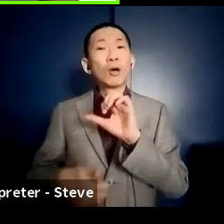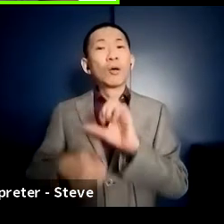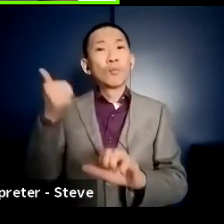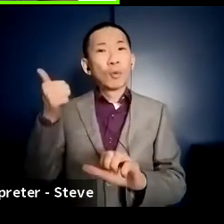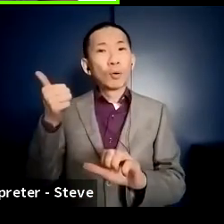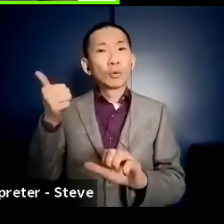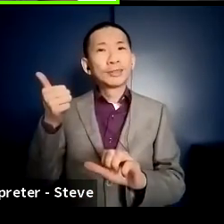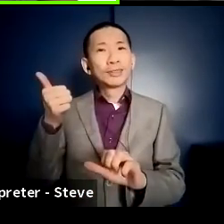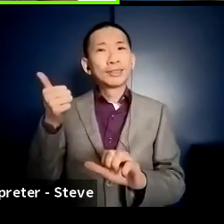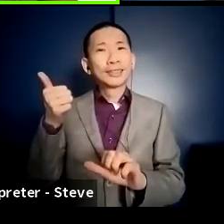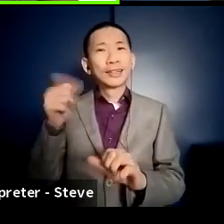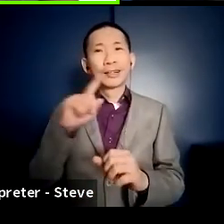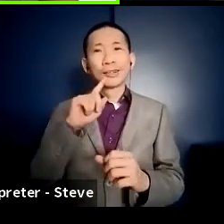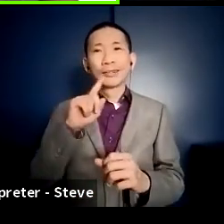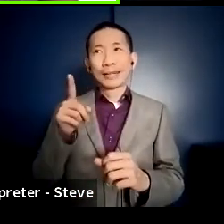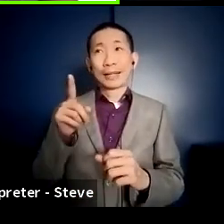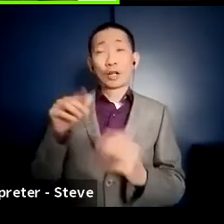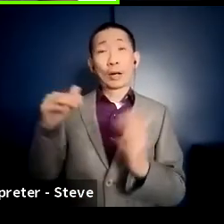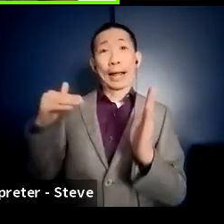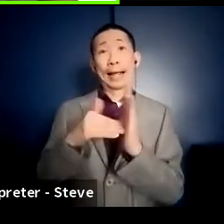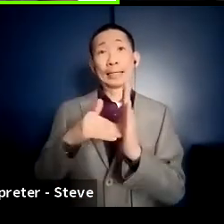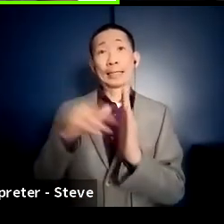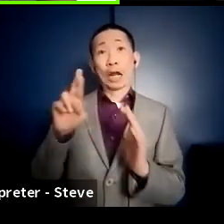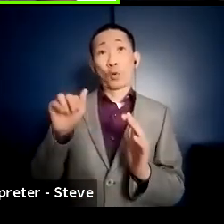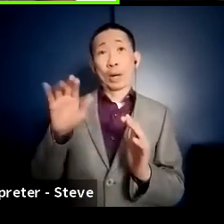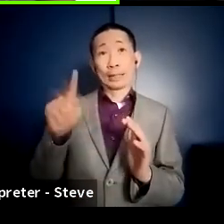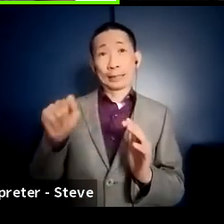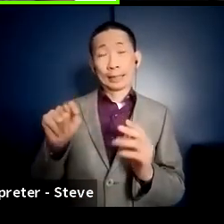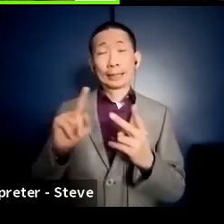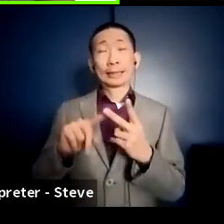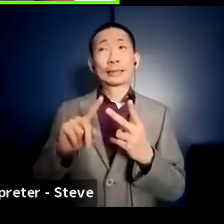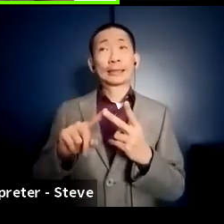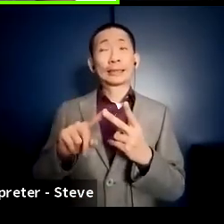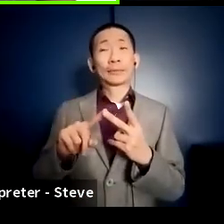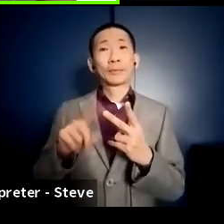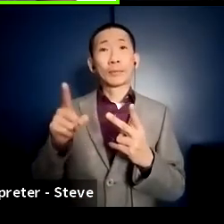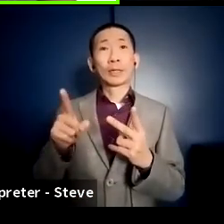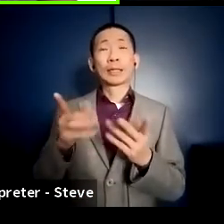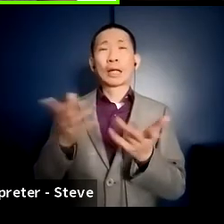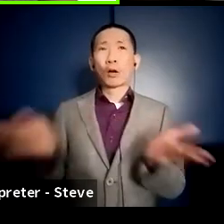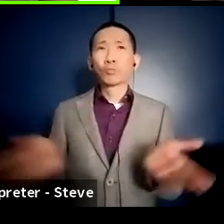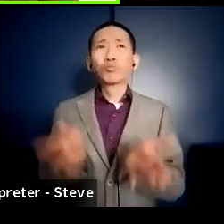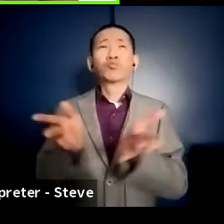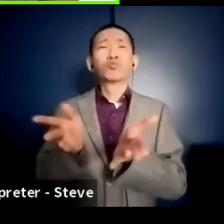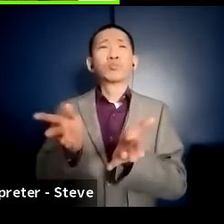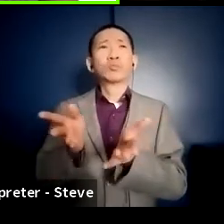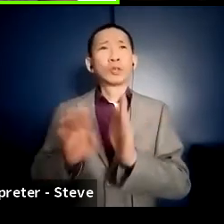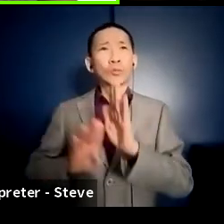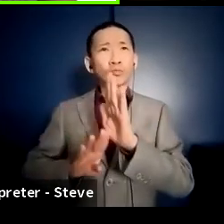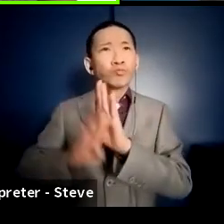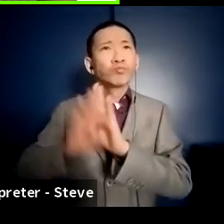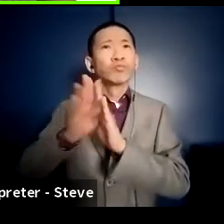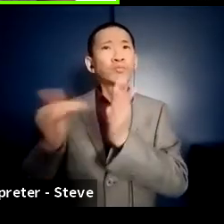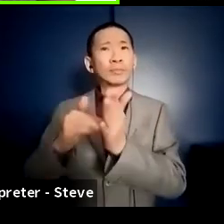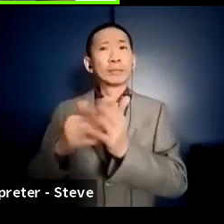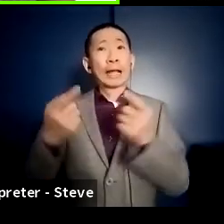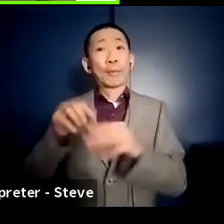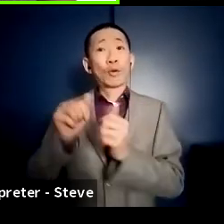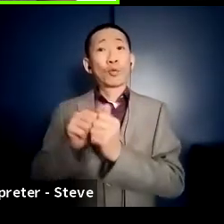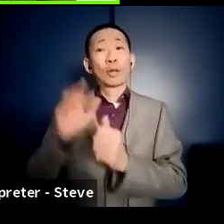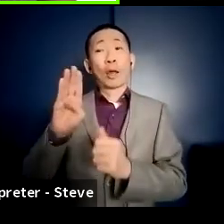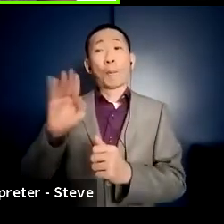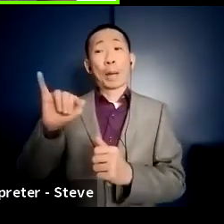most of which, the ones that are anti-racist and the ones that are regenerative, are happening in BIPOC